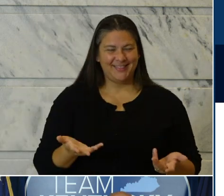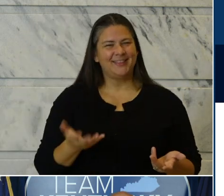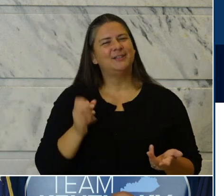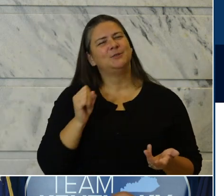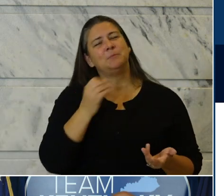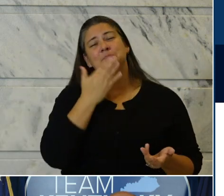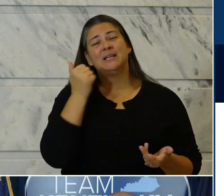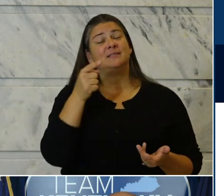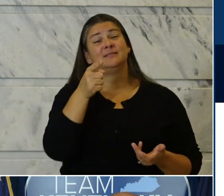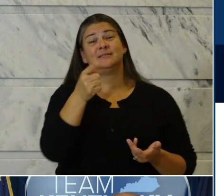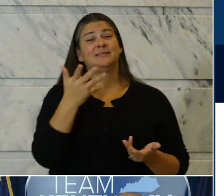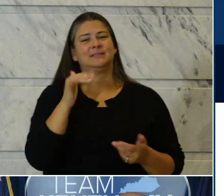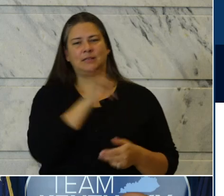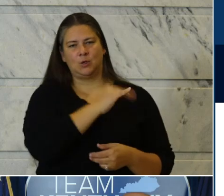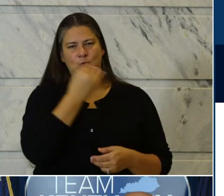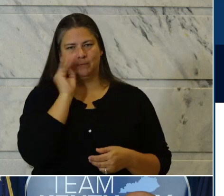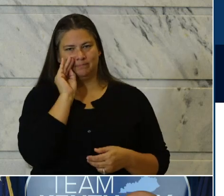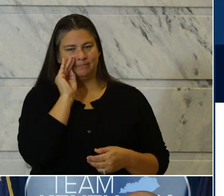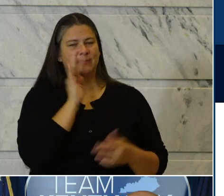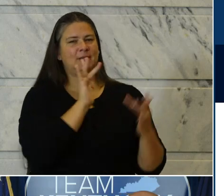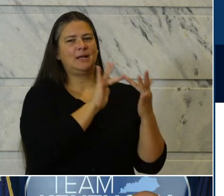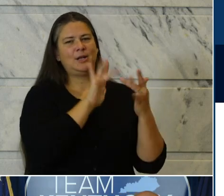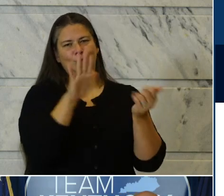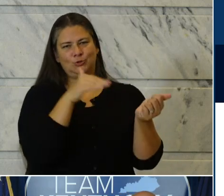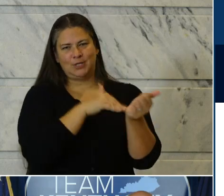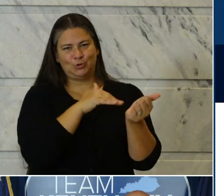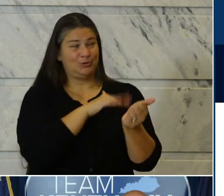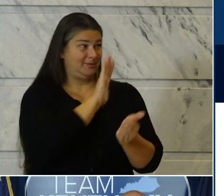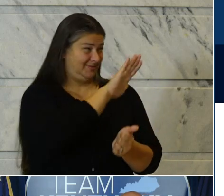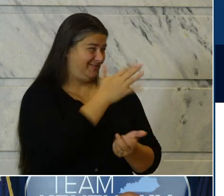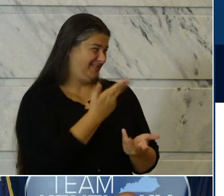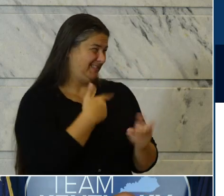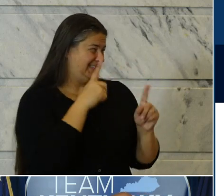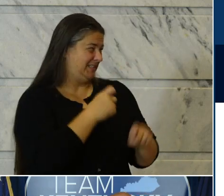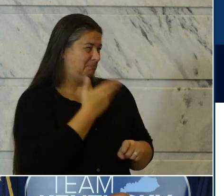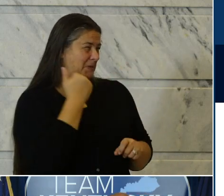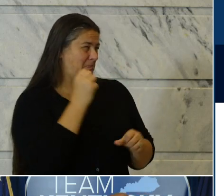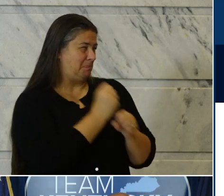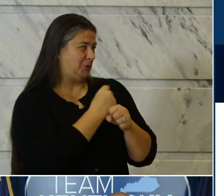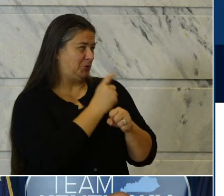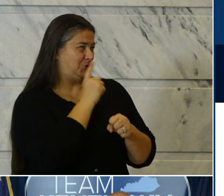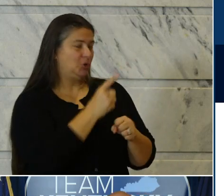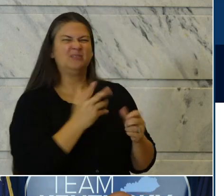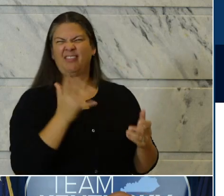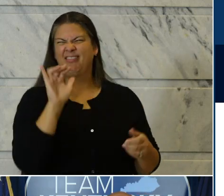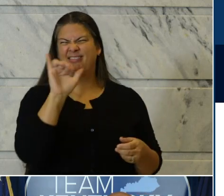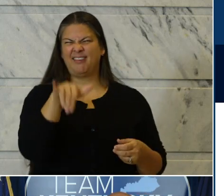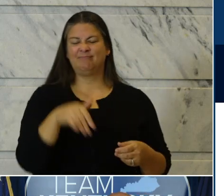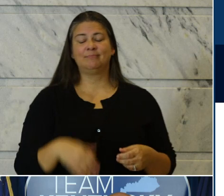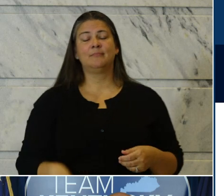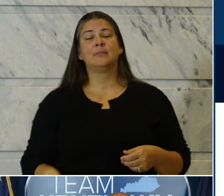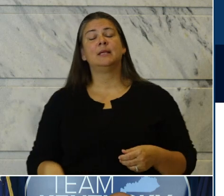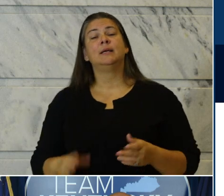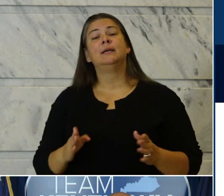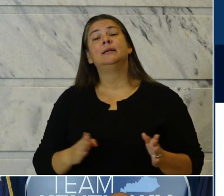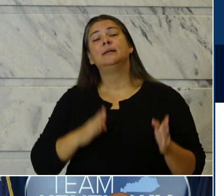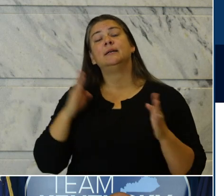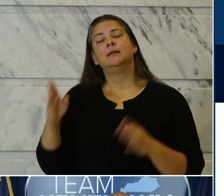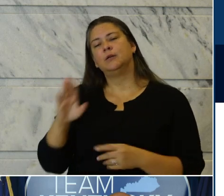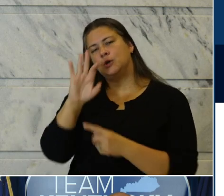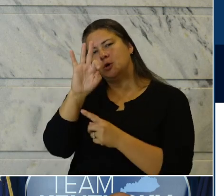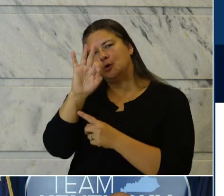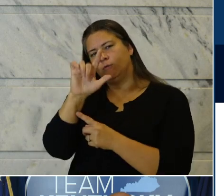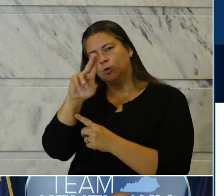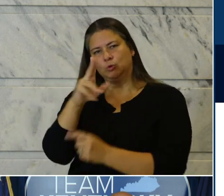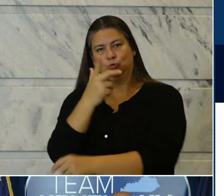care provider and seek advice. The next thing is you have to get your flu shot. The United States apparently